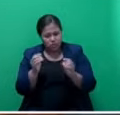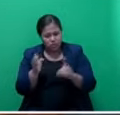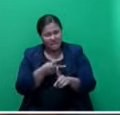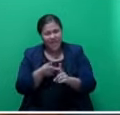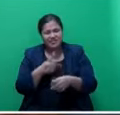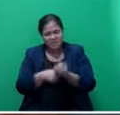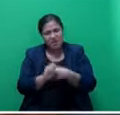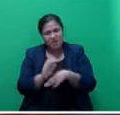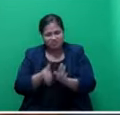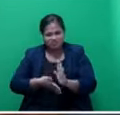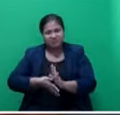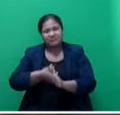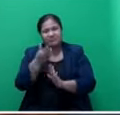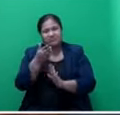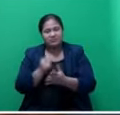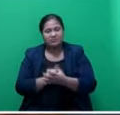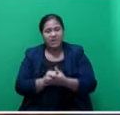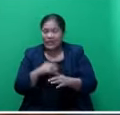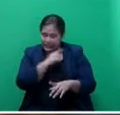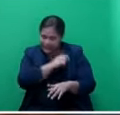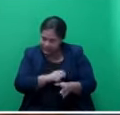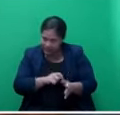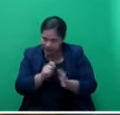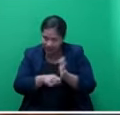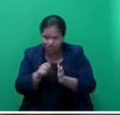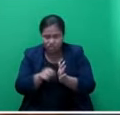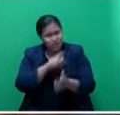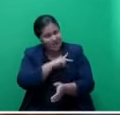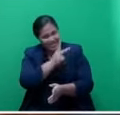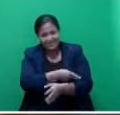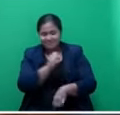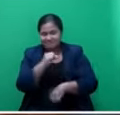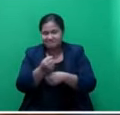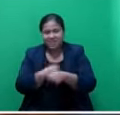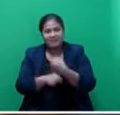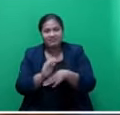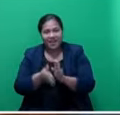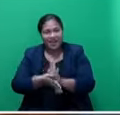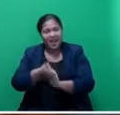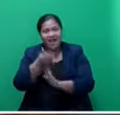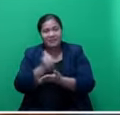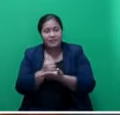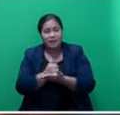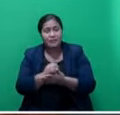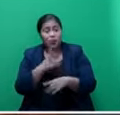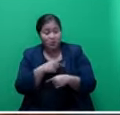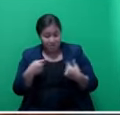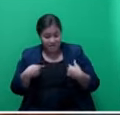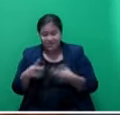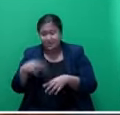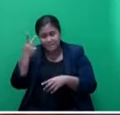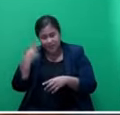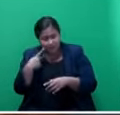rise. Teenage pregnancies continue to rise. When will we as legislators, as parents, as